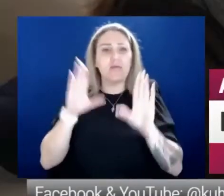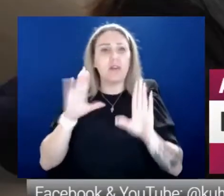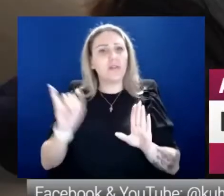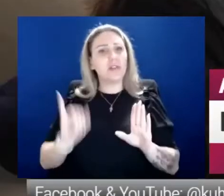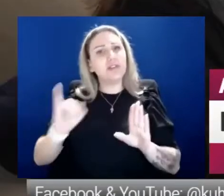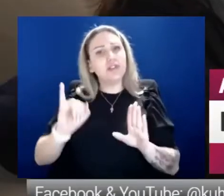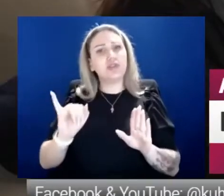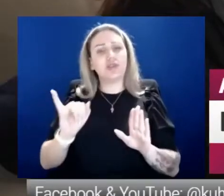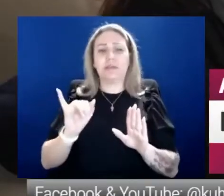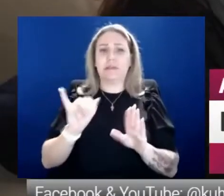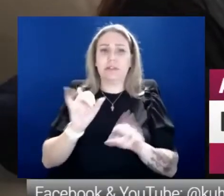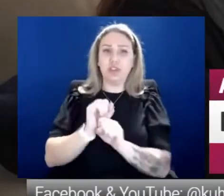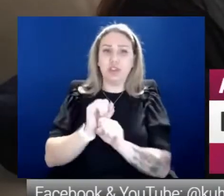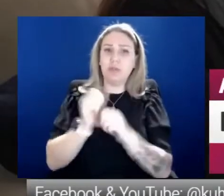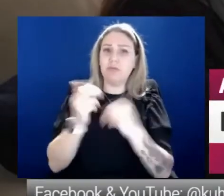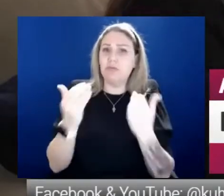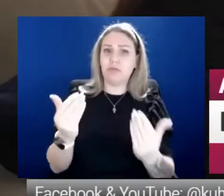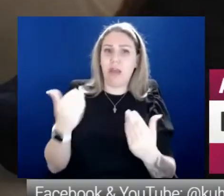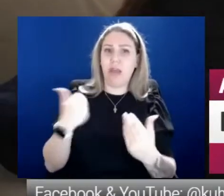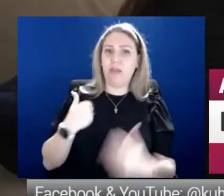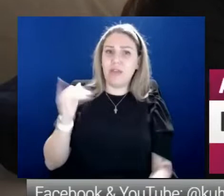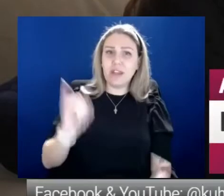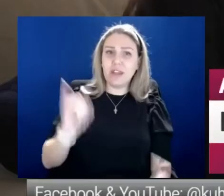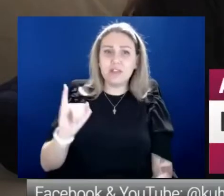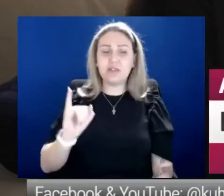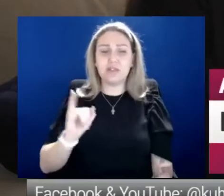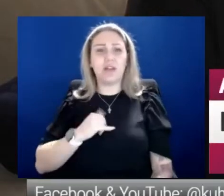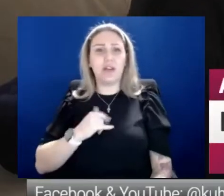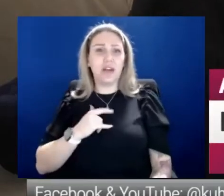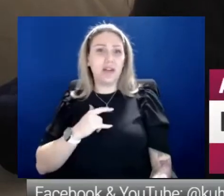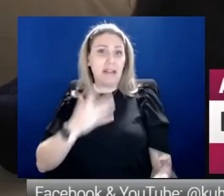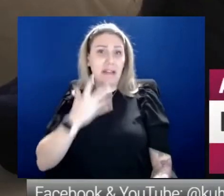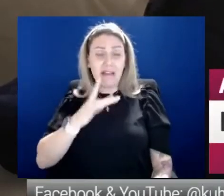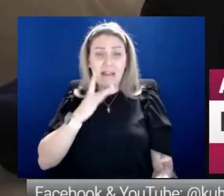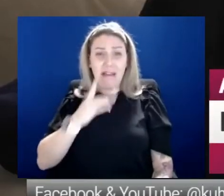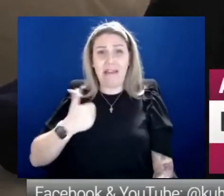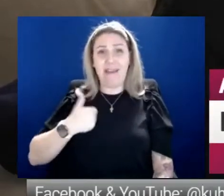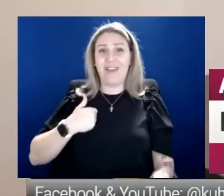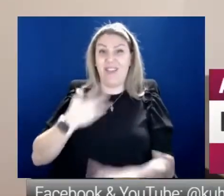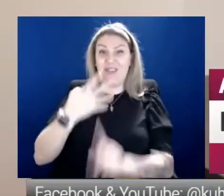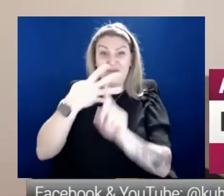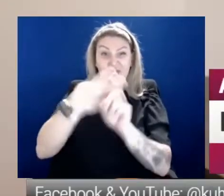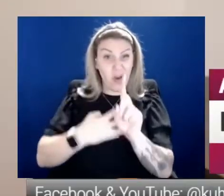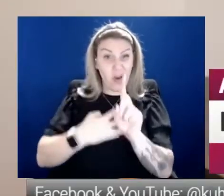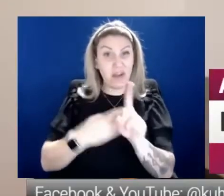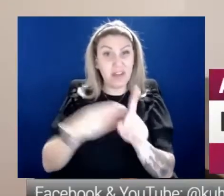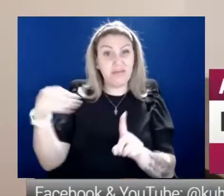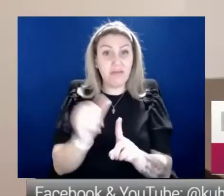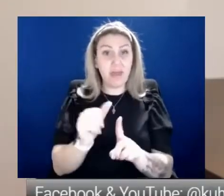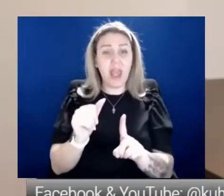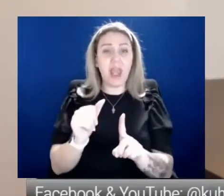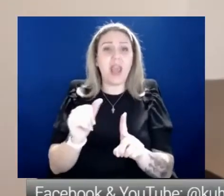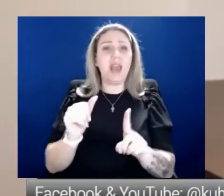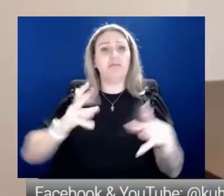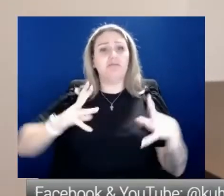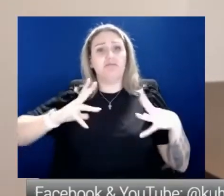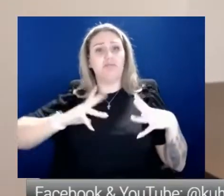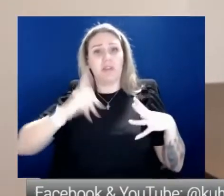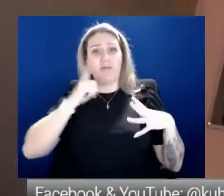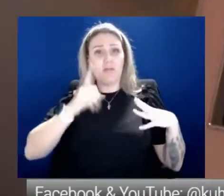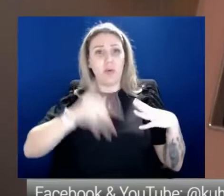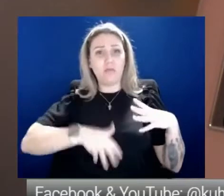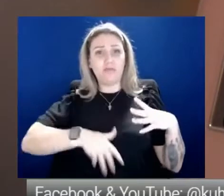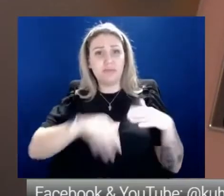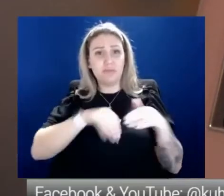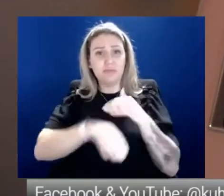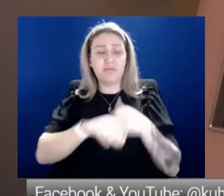insurance. I'm fortunate to get a 4-month paid maternity leave, which most women do not. So Shannon has a message for the rest of the world